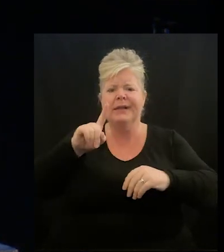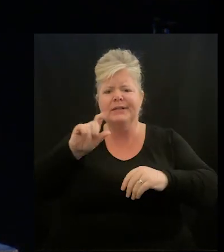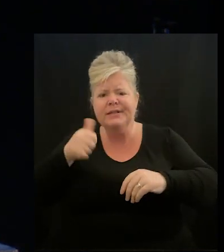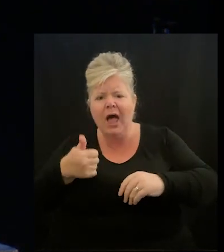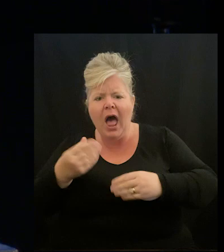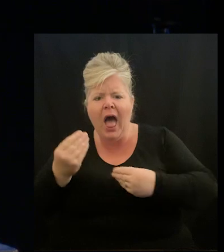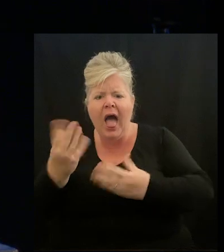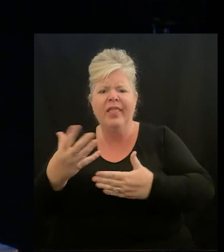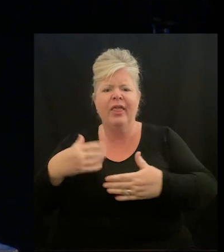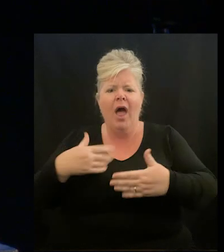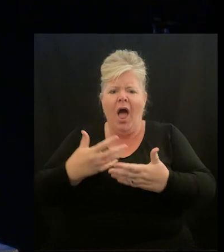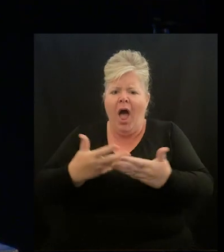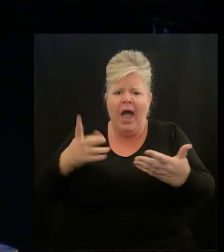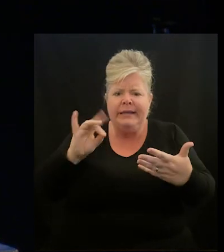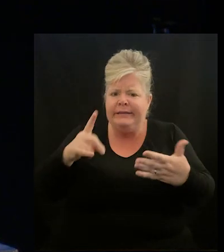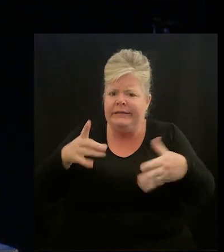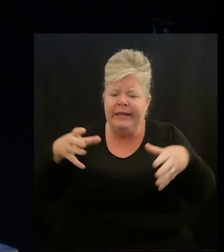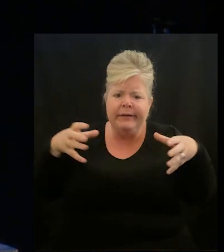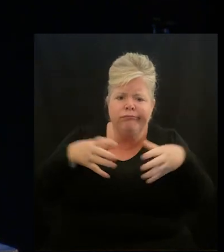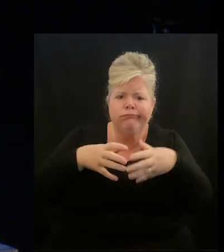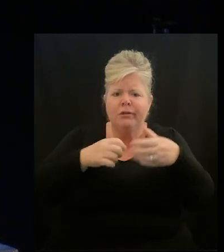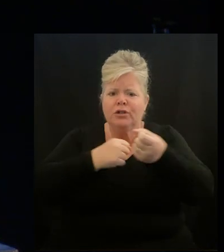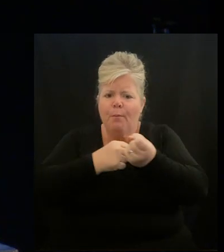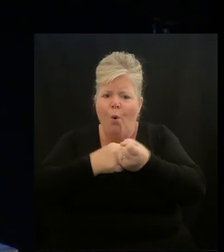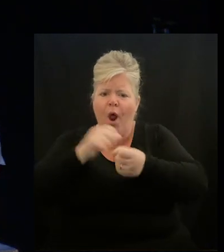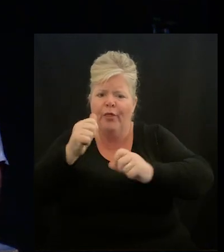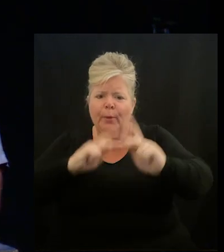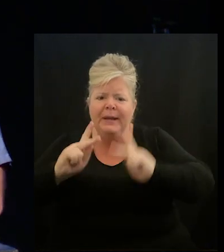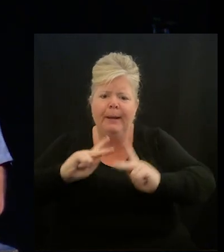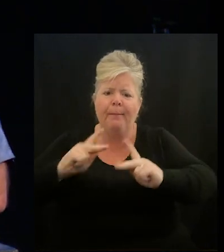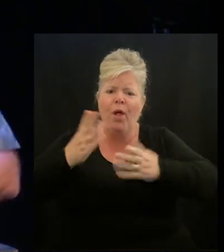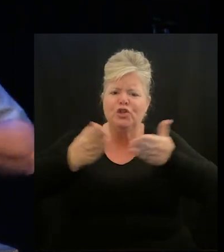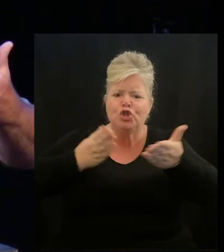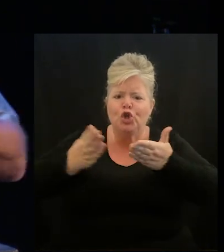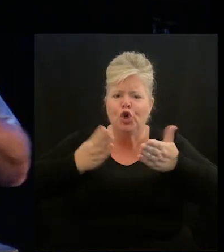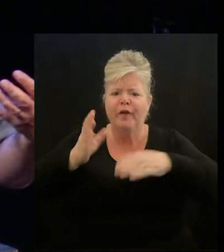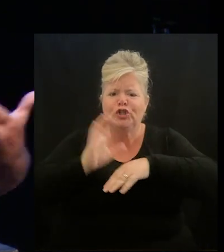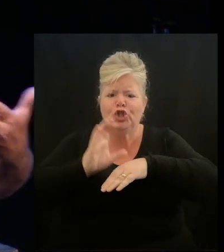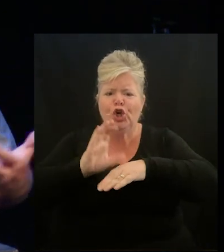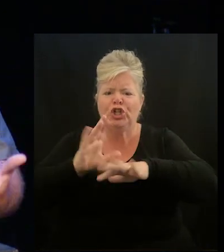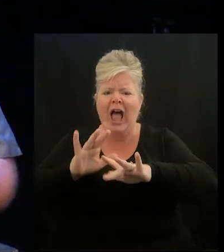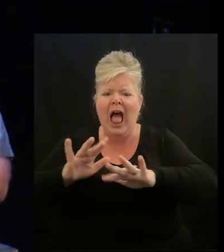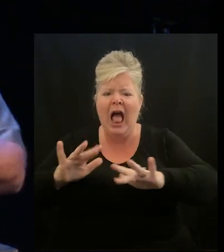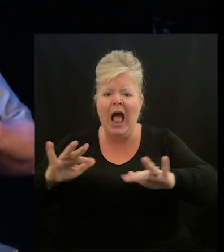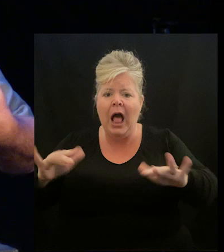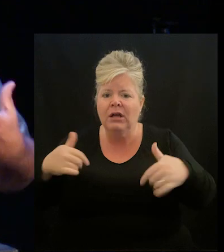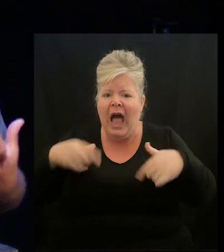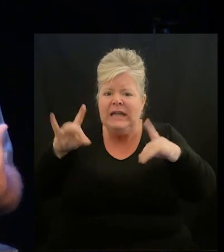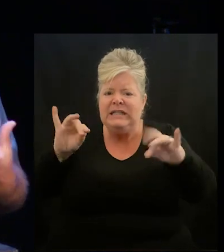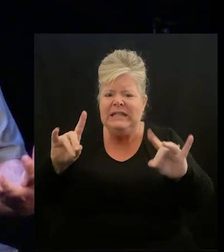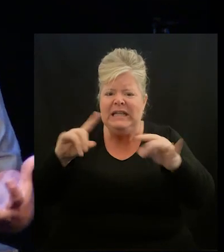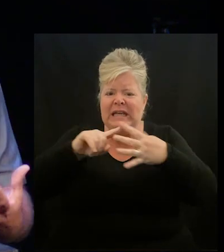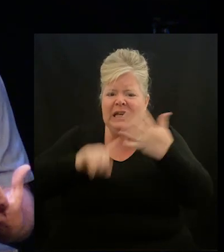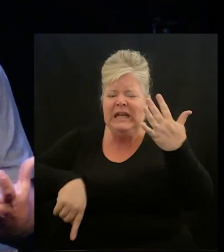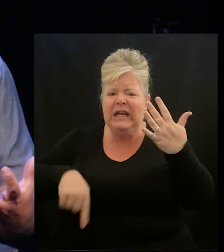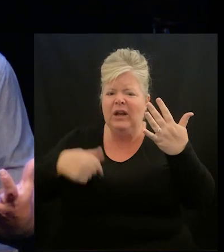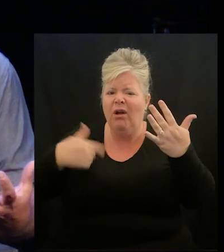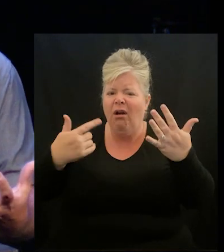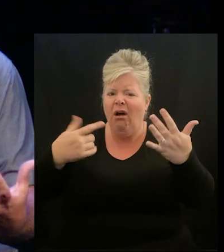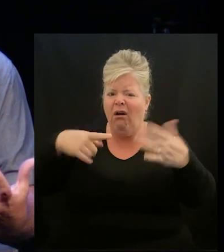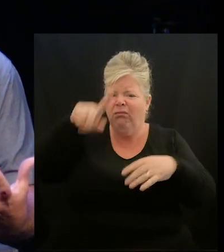tithed. I've gathered together with the other saints. I've served in the church. God, I don't understand this. I'm bewildered.